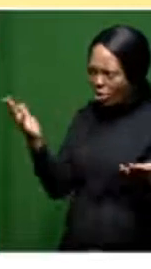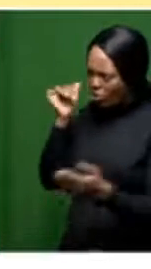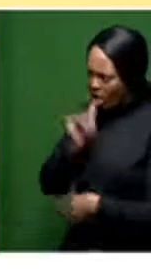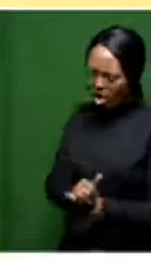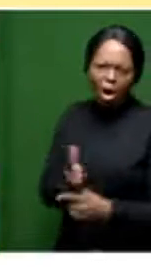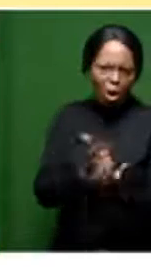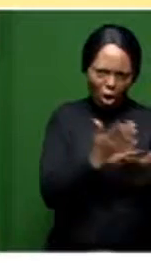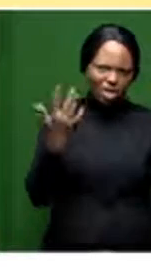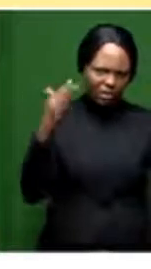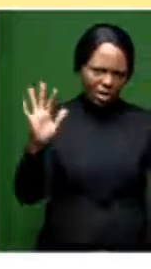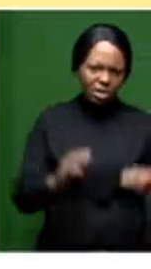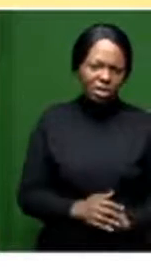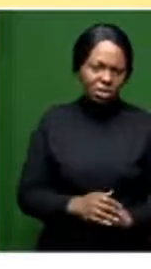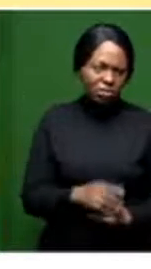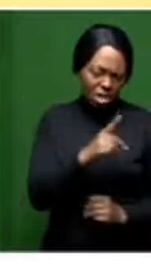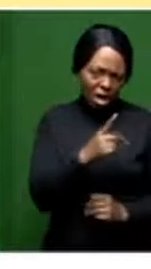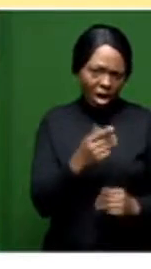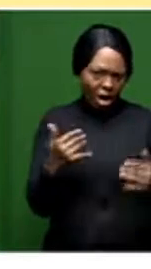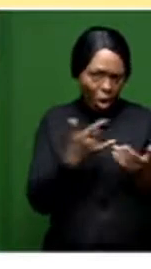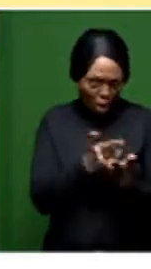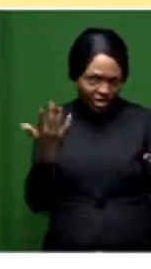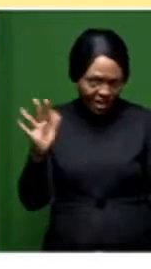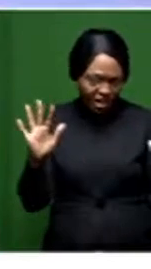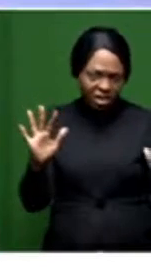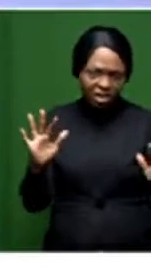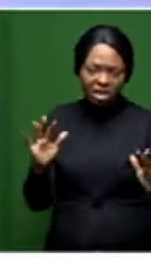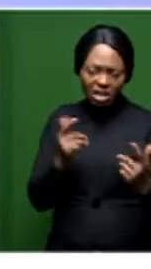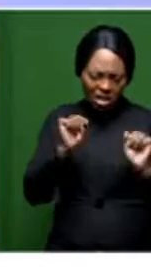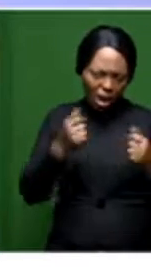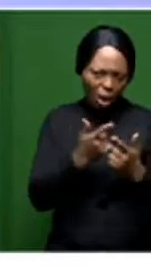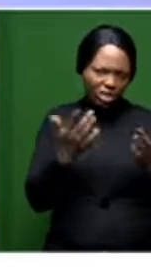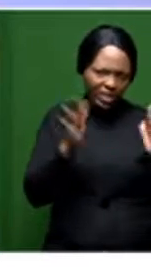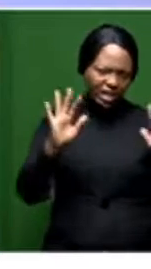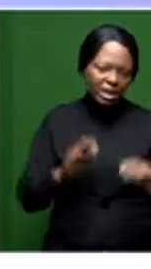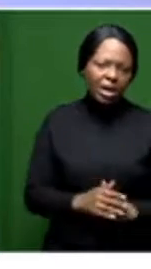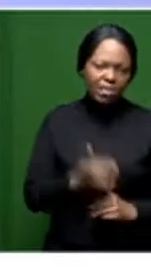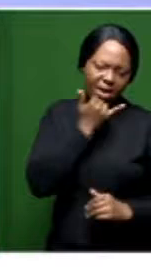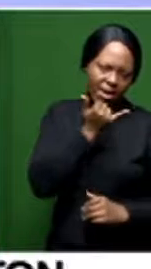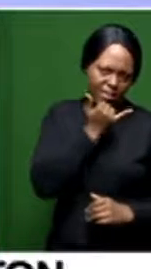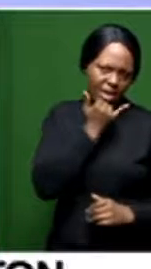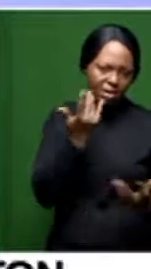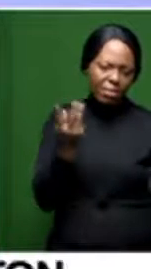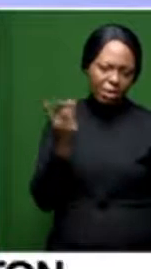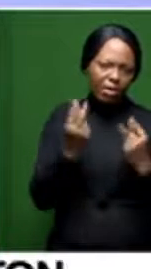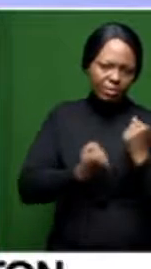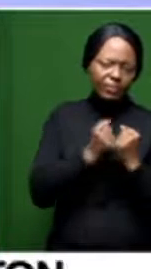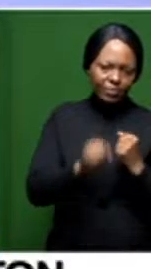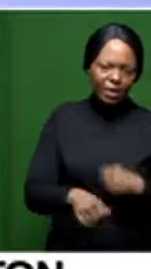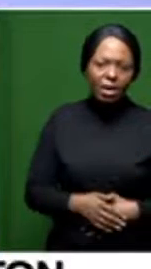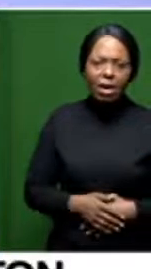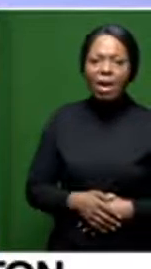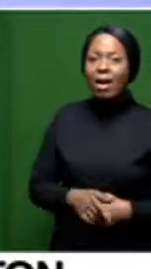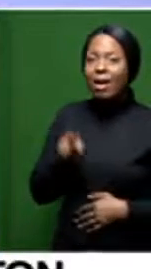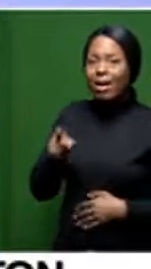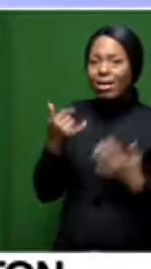been the response? Are you happy with how people are signing up? Or? No, amazing. Yeah, very good. I mean, think about it. Before this, only a tiny percentage